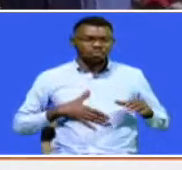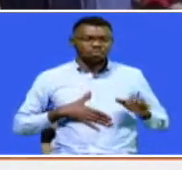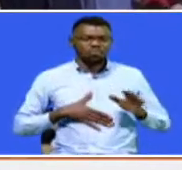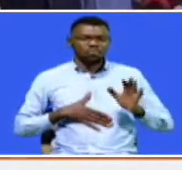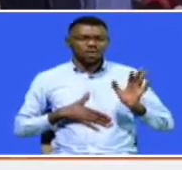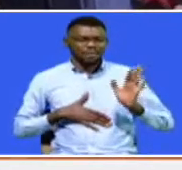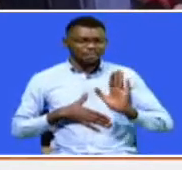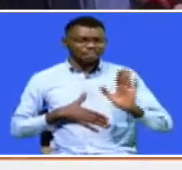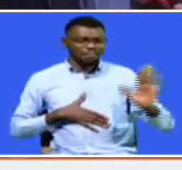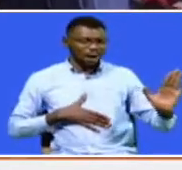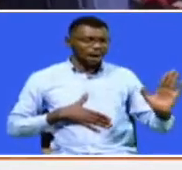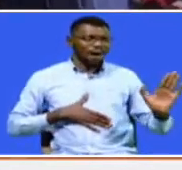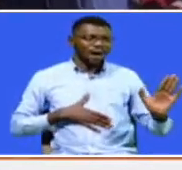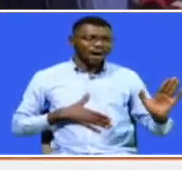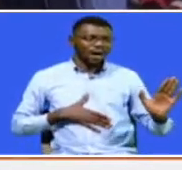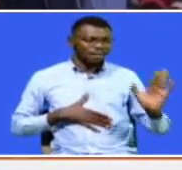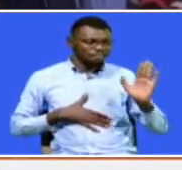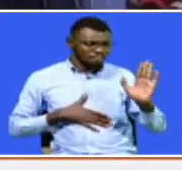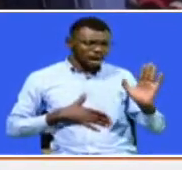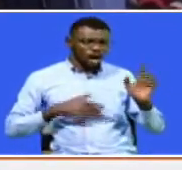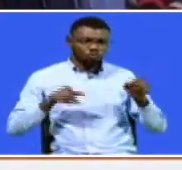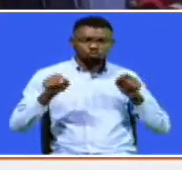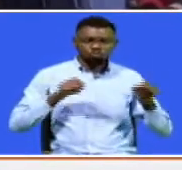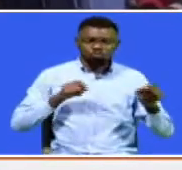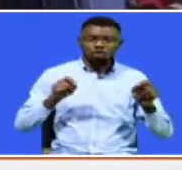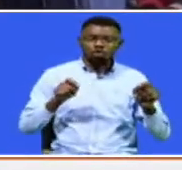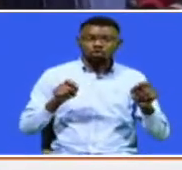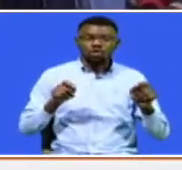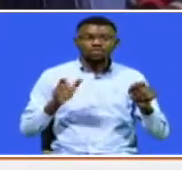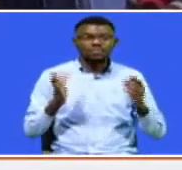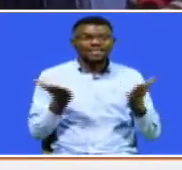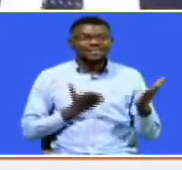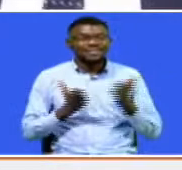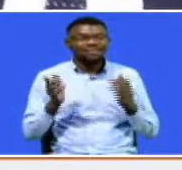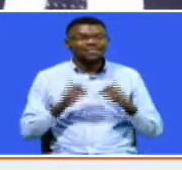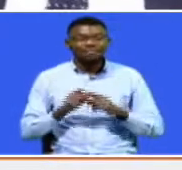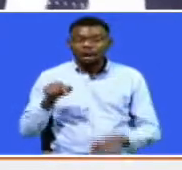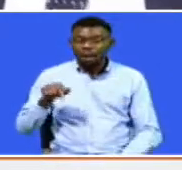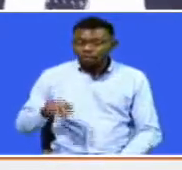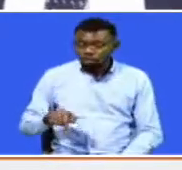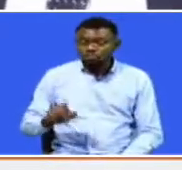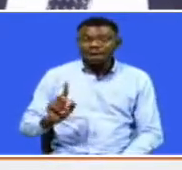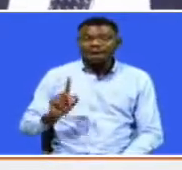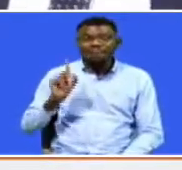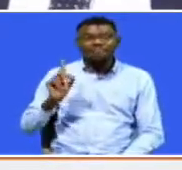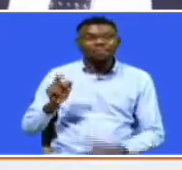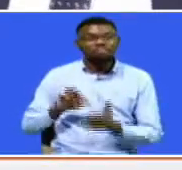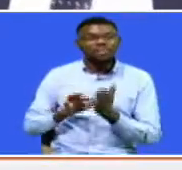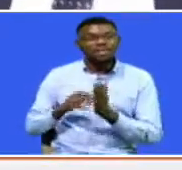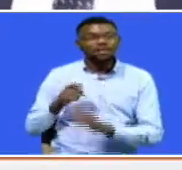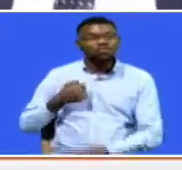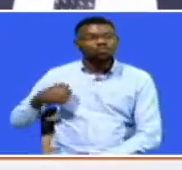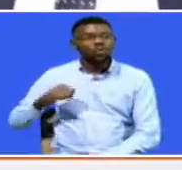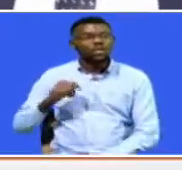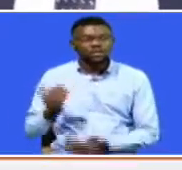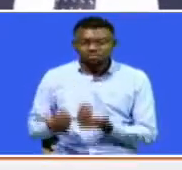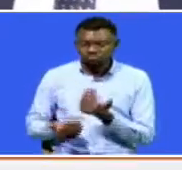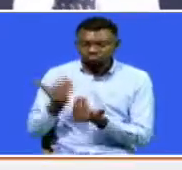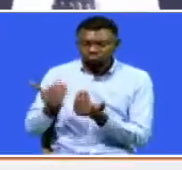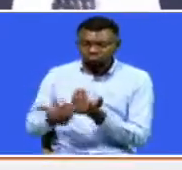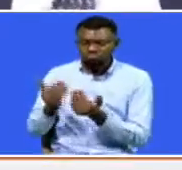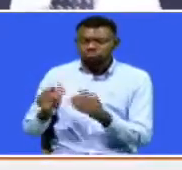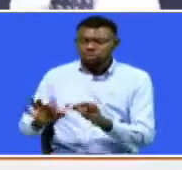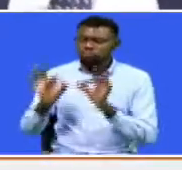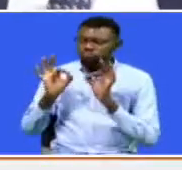people, for the people, from bottom up, we shall take better care of our best branding